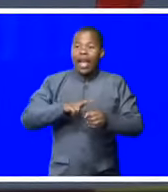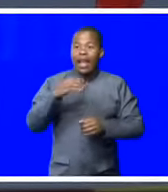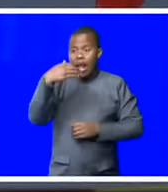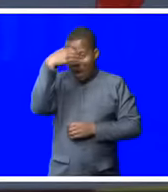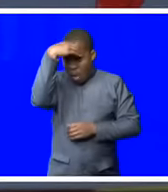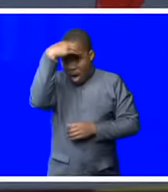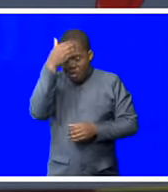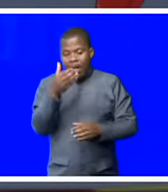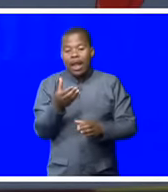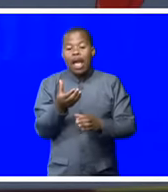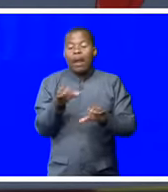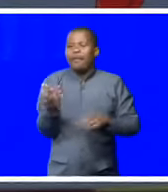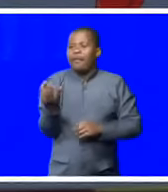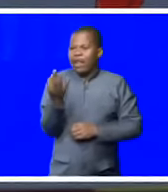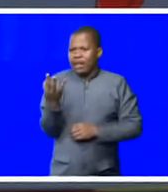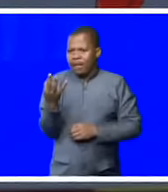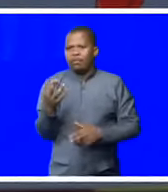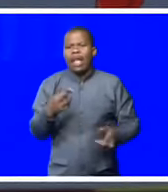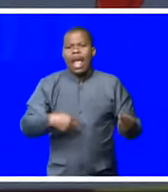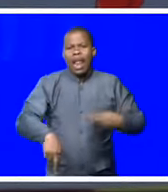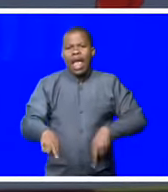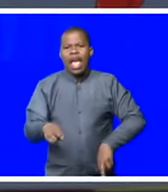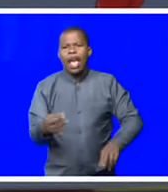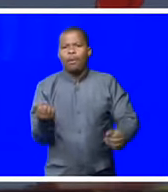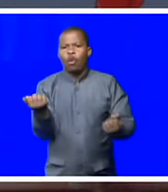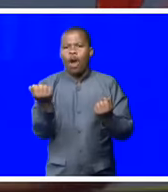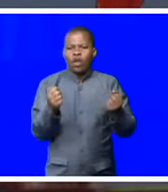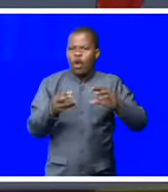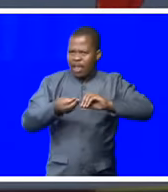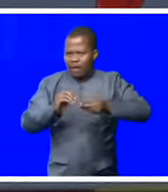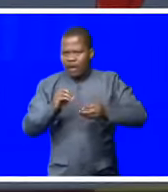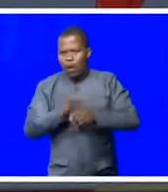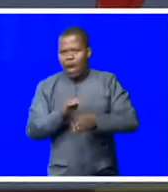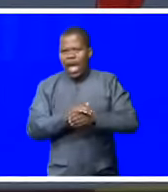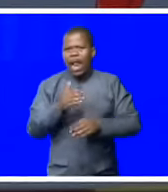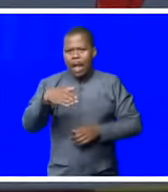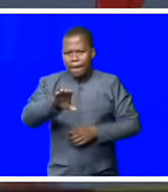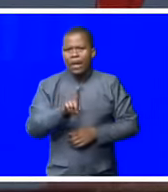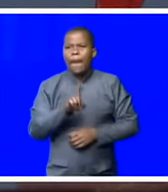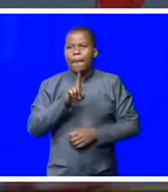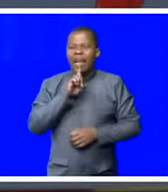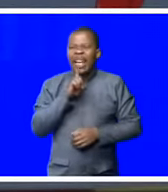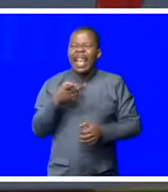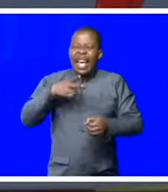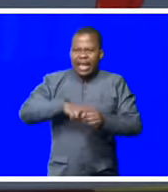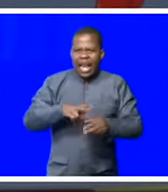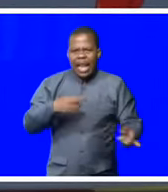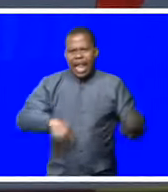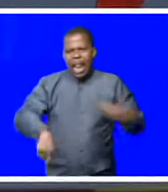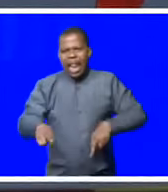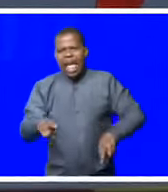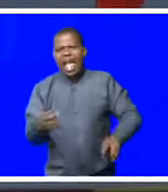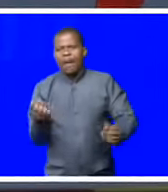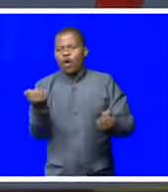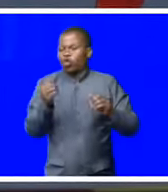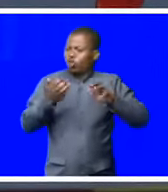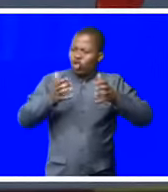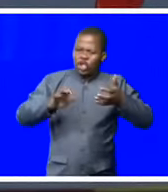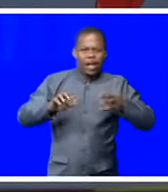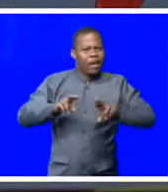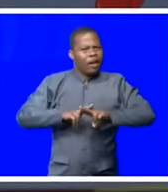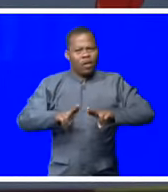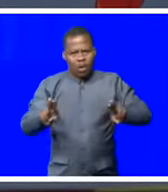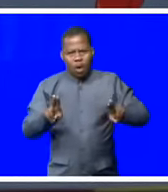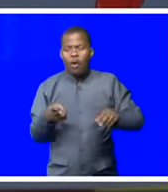no tourist that wants to travel in roads full of potholes. And we had